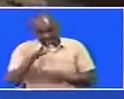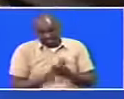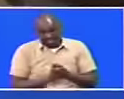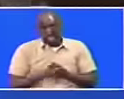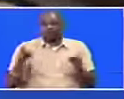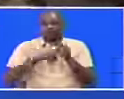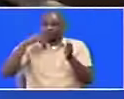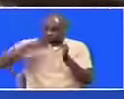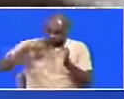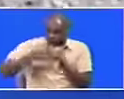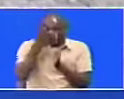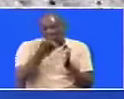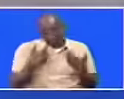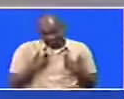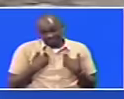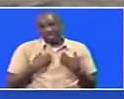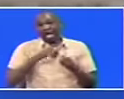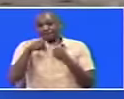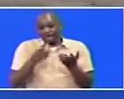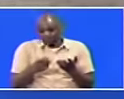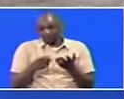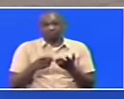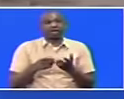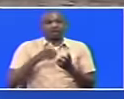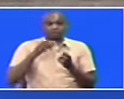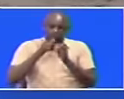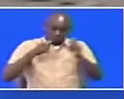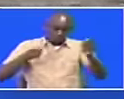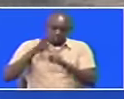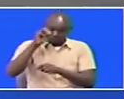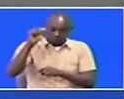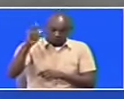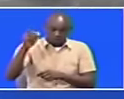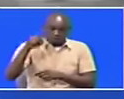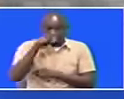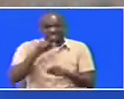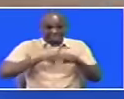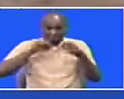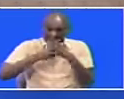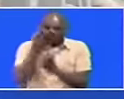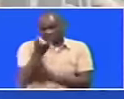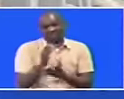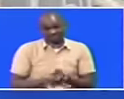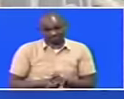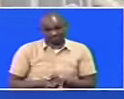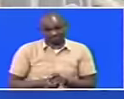as industrial bodies, especially along Mlolongo, where the railroad was initially meant to